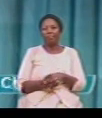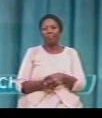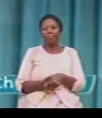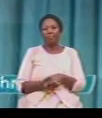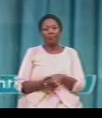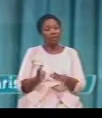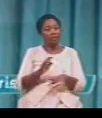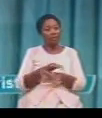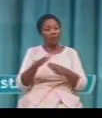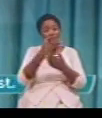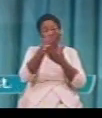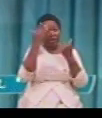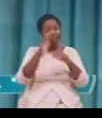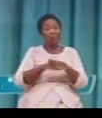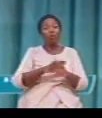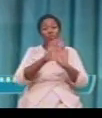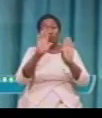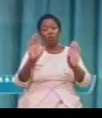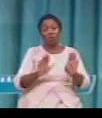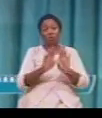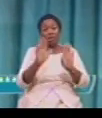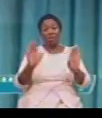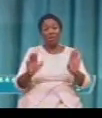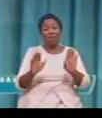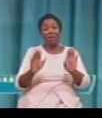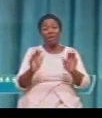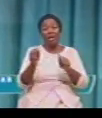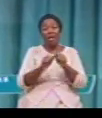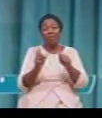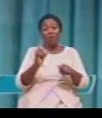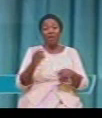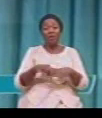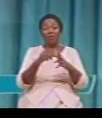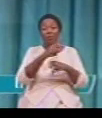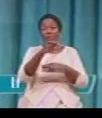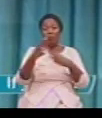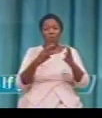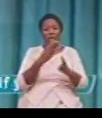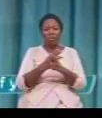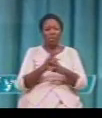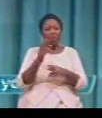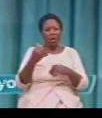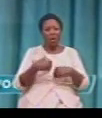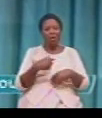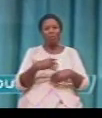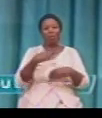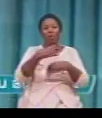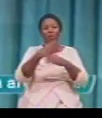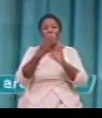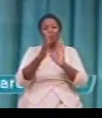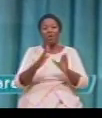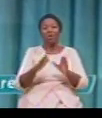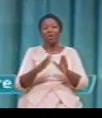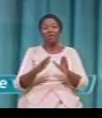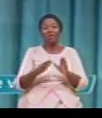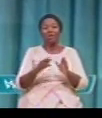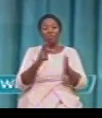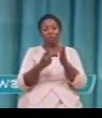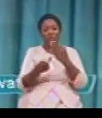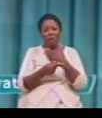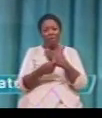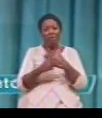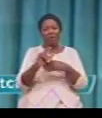Don't forget, on Sunday, globally, we have the Converts Rally. Sunday, 1st of October.